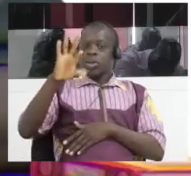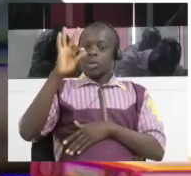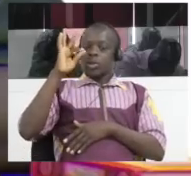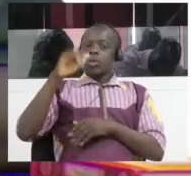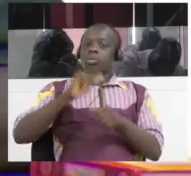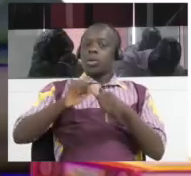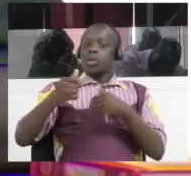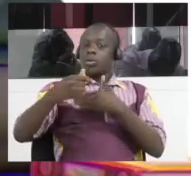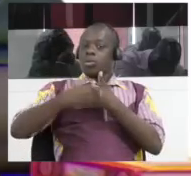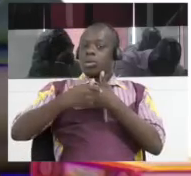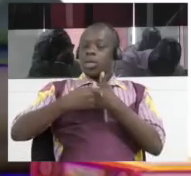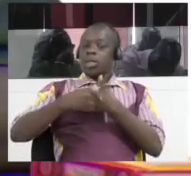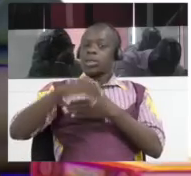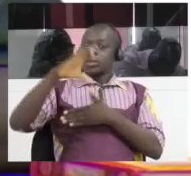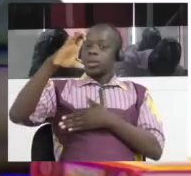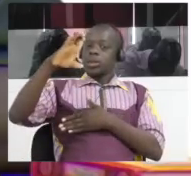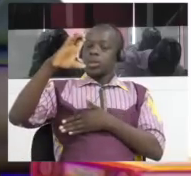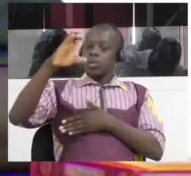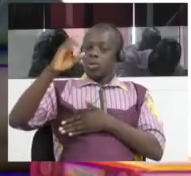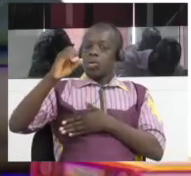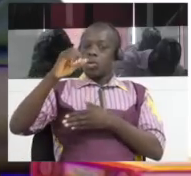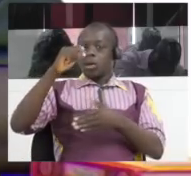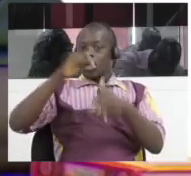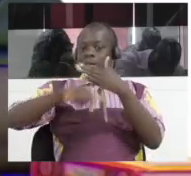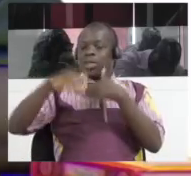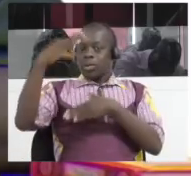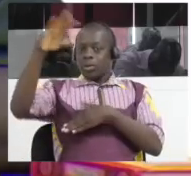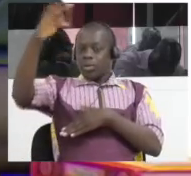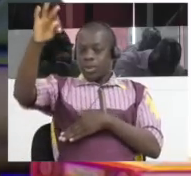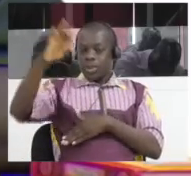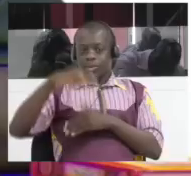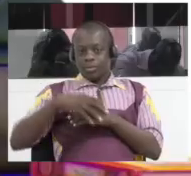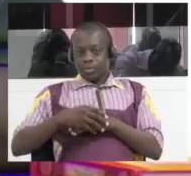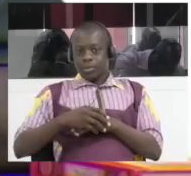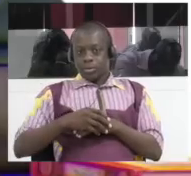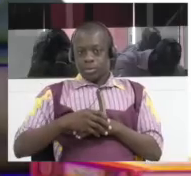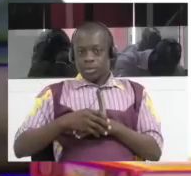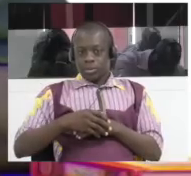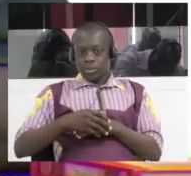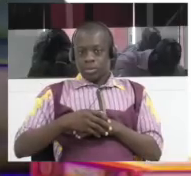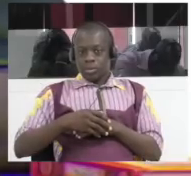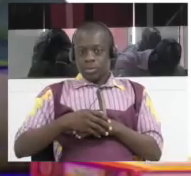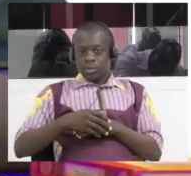we decided that we should contact the CO at 2 Infantry Battalion in Farafenye,